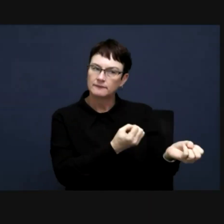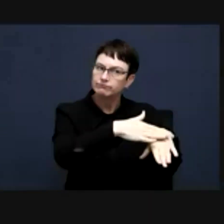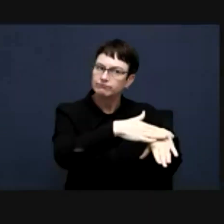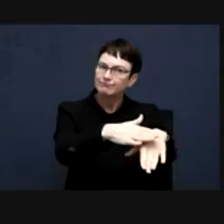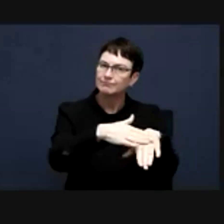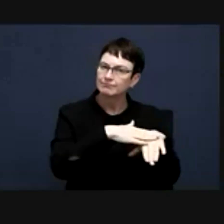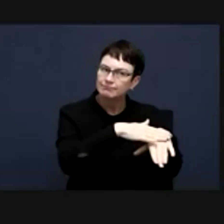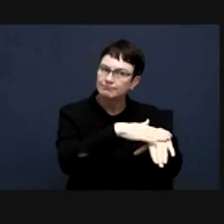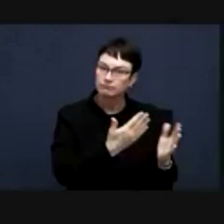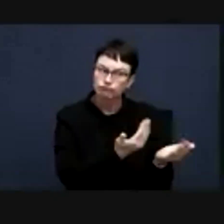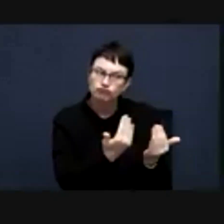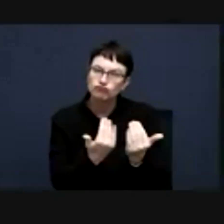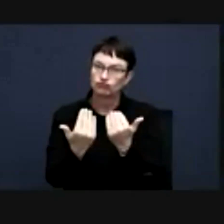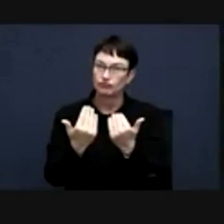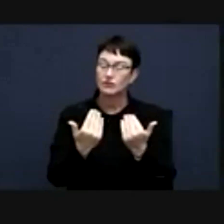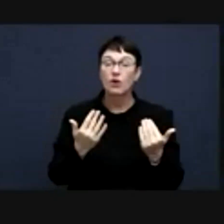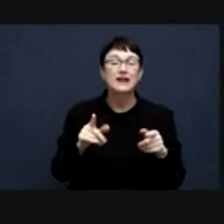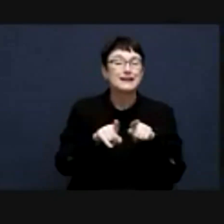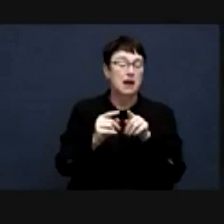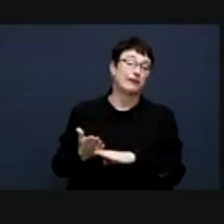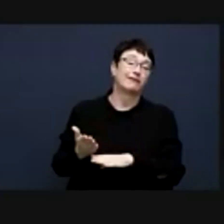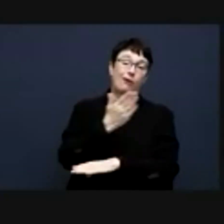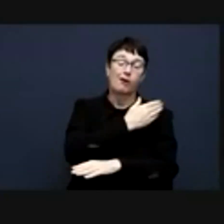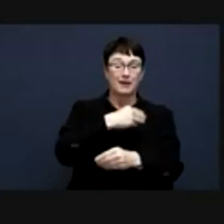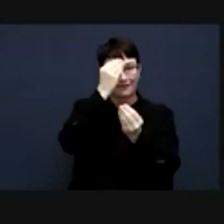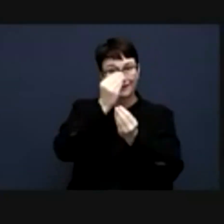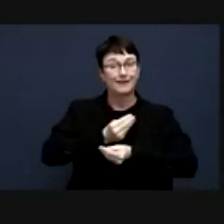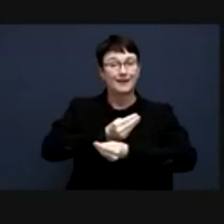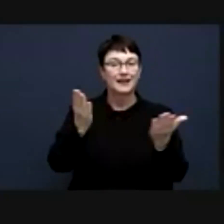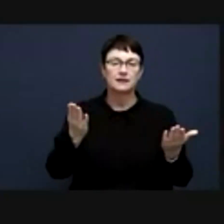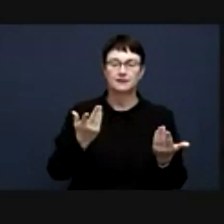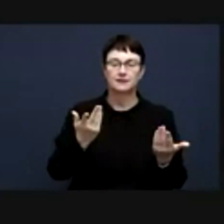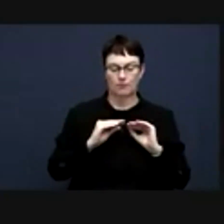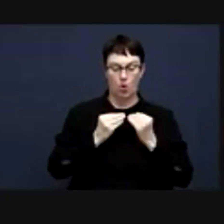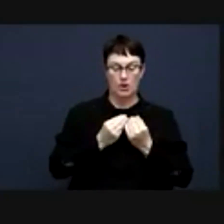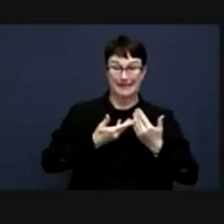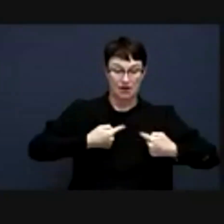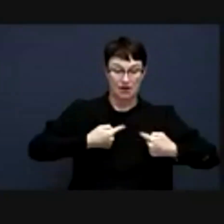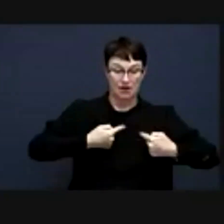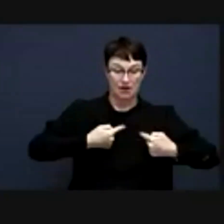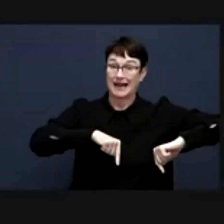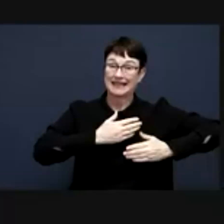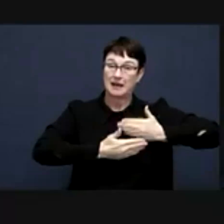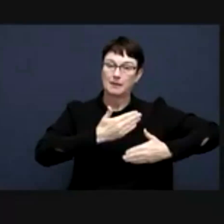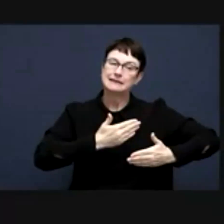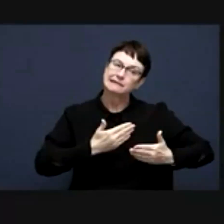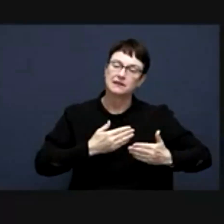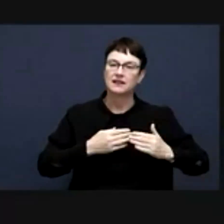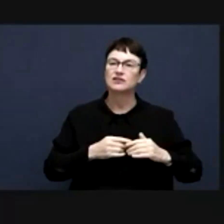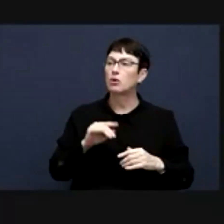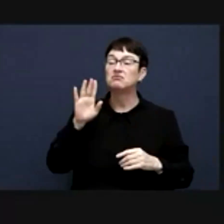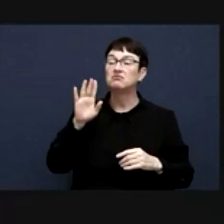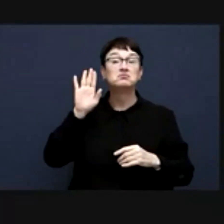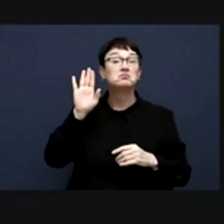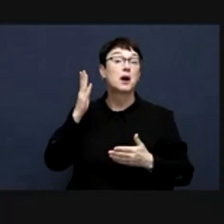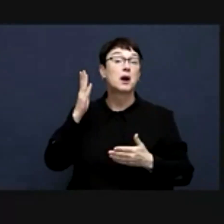the challenges that I was mentioning before concerning the disability organization. We have heard some monitoring bodies telling us, okay, we try to